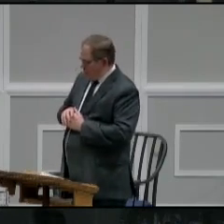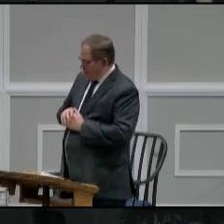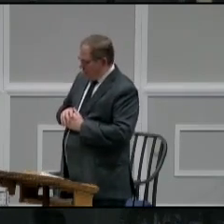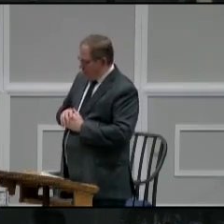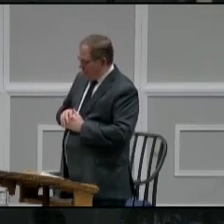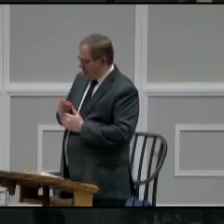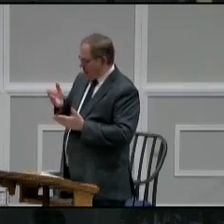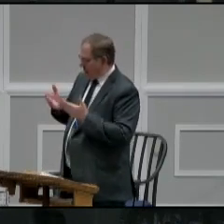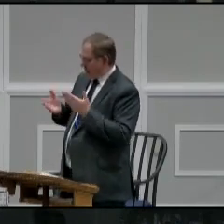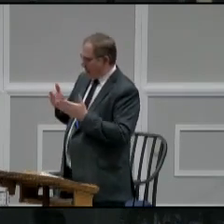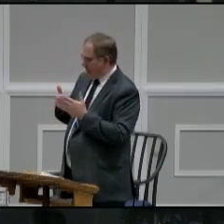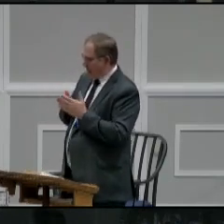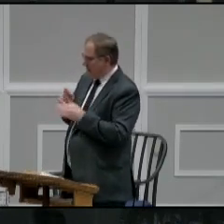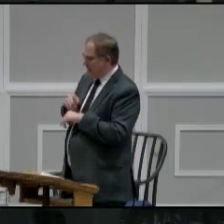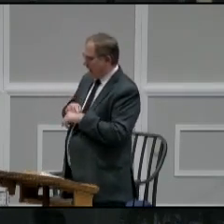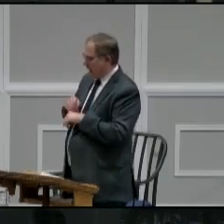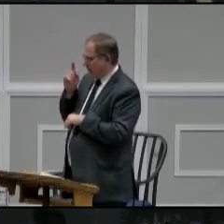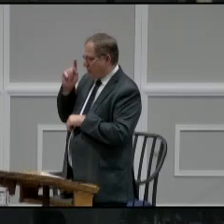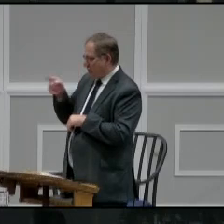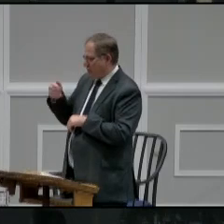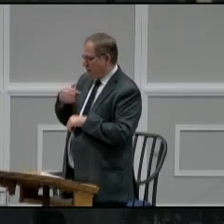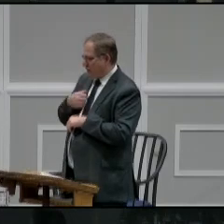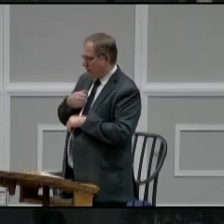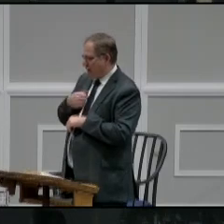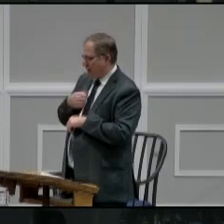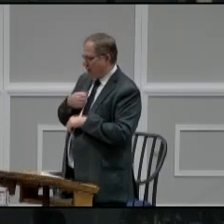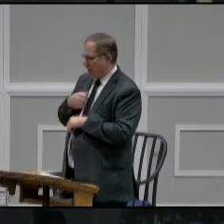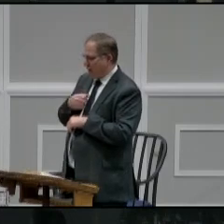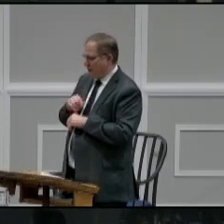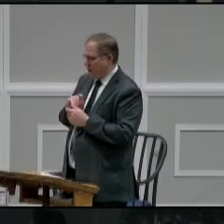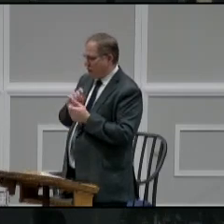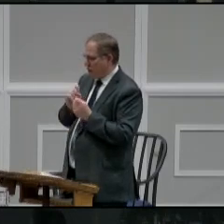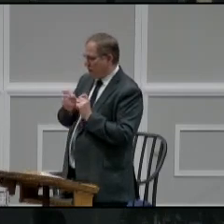And maybe it's about time that we get, can I put it this way, radical